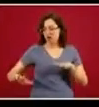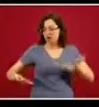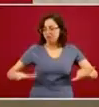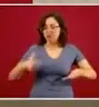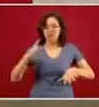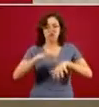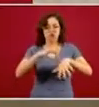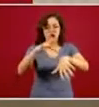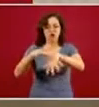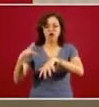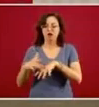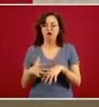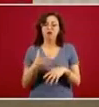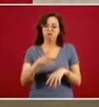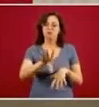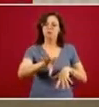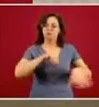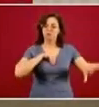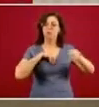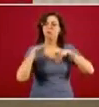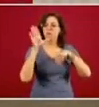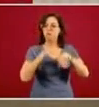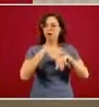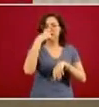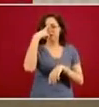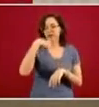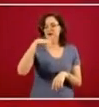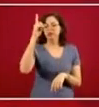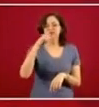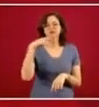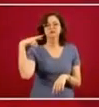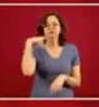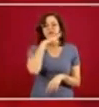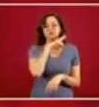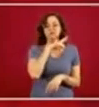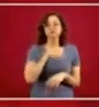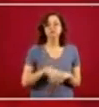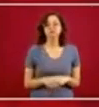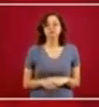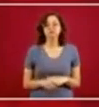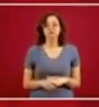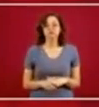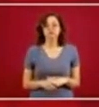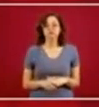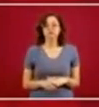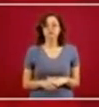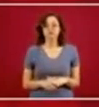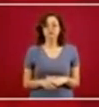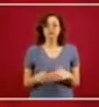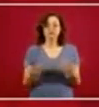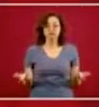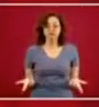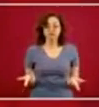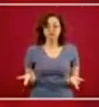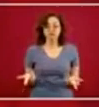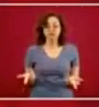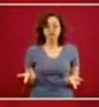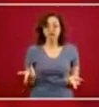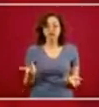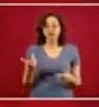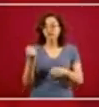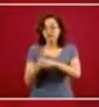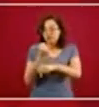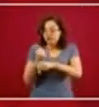concerning influence in the transmission of the disease as compared to other means of transmission, such as shaking hands